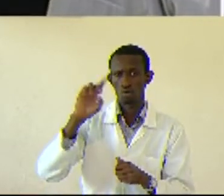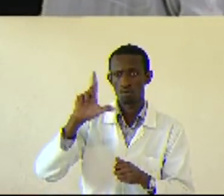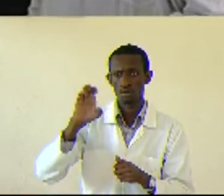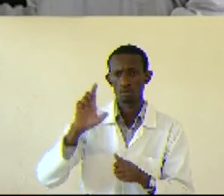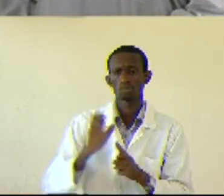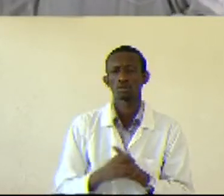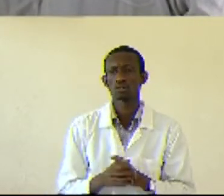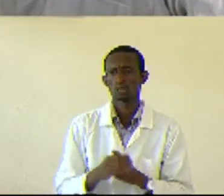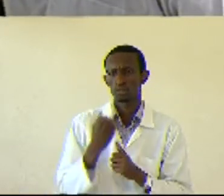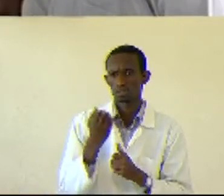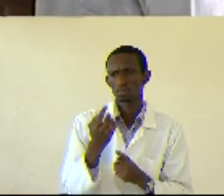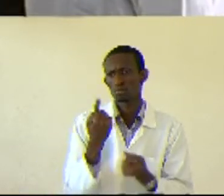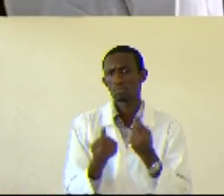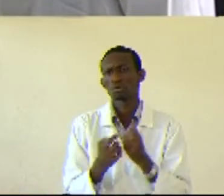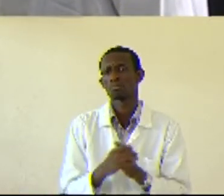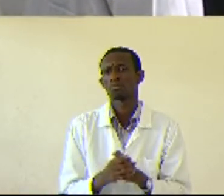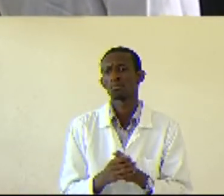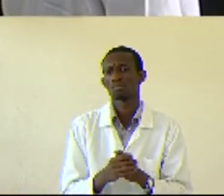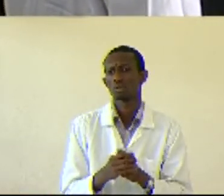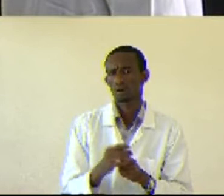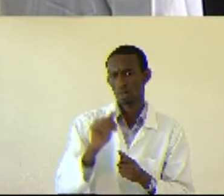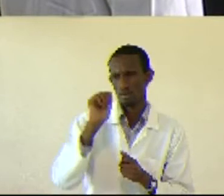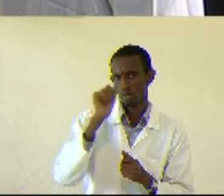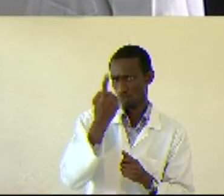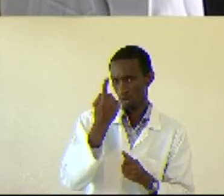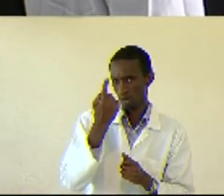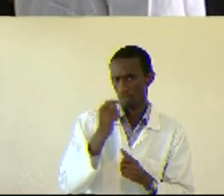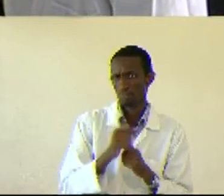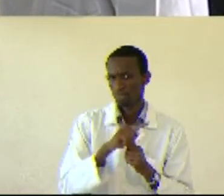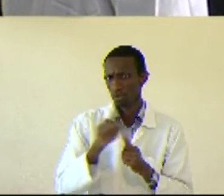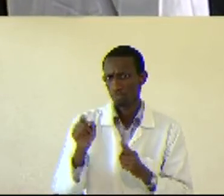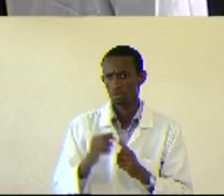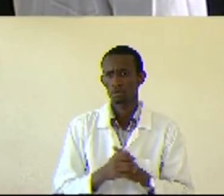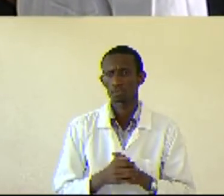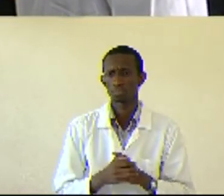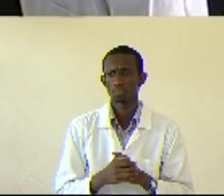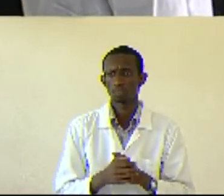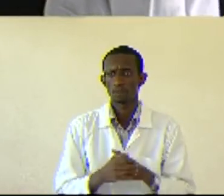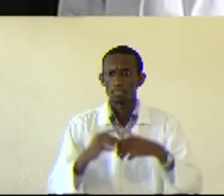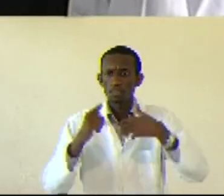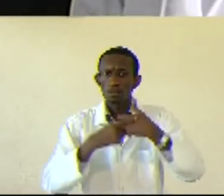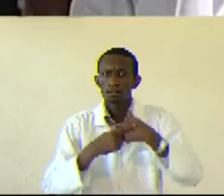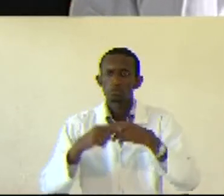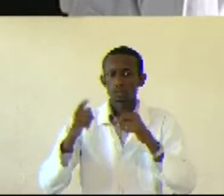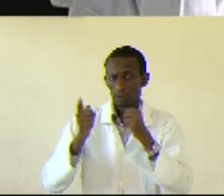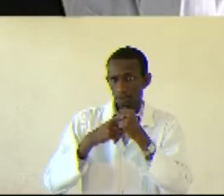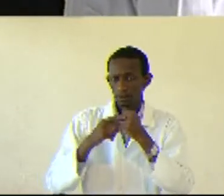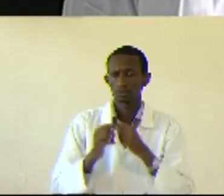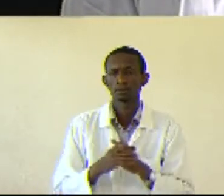is 1 over a, it means 1 divided by negative 7,